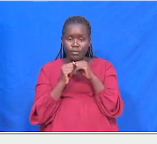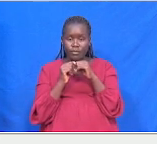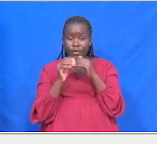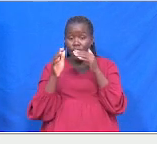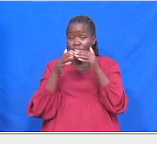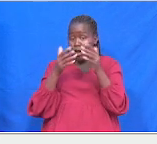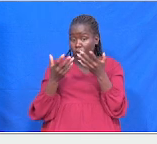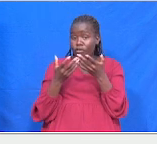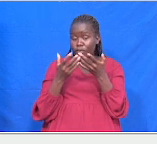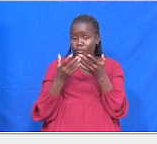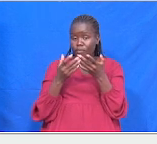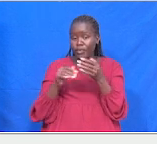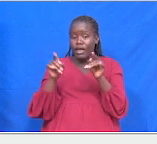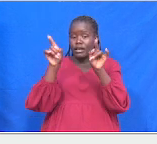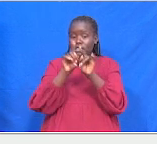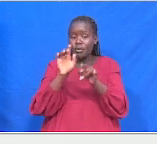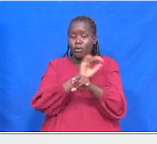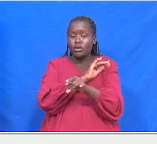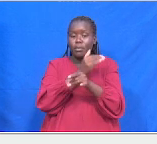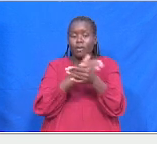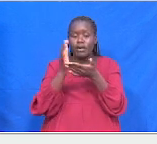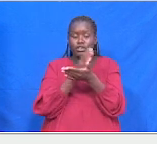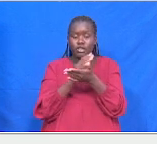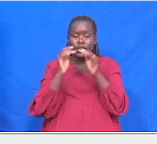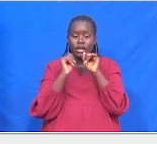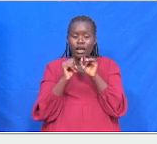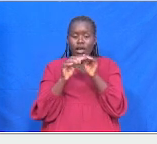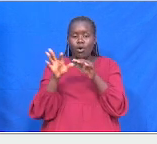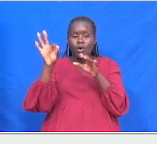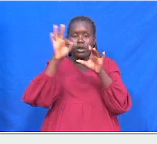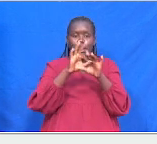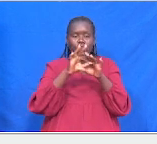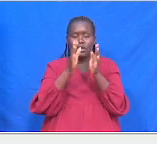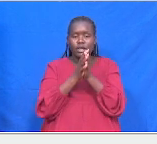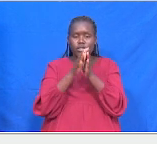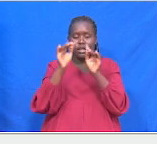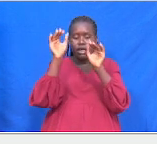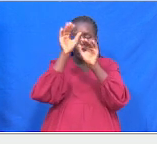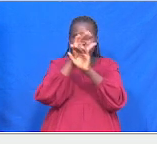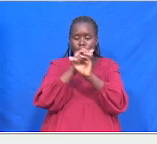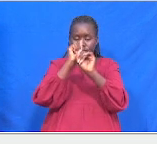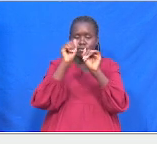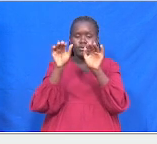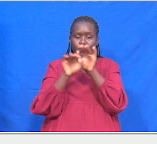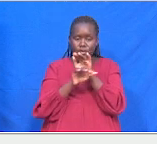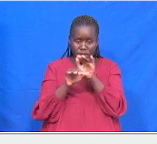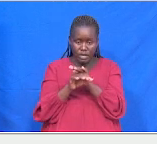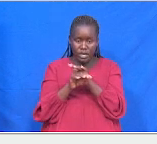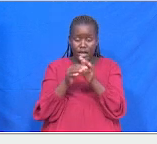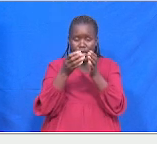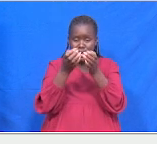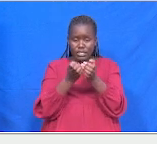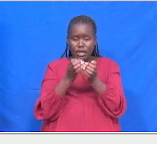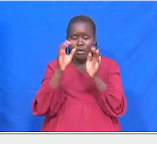However, notwithstanding of the said power-sharing agreements, upon election as the Deputy President of Kenya, I went out of my way, as required by the Constitution of